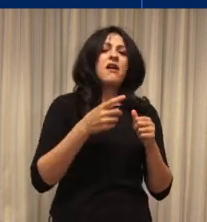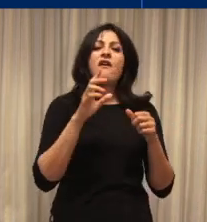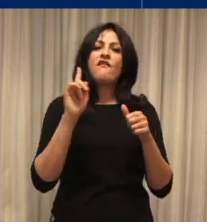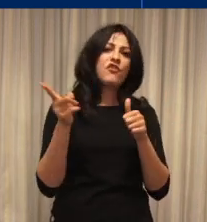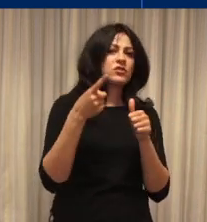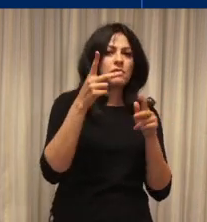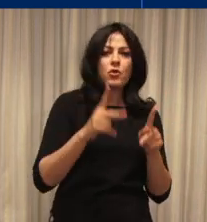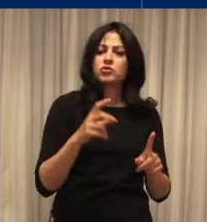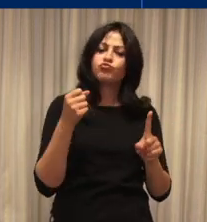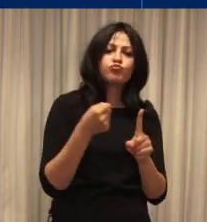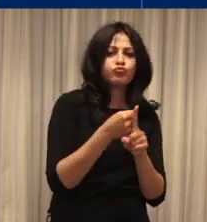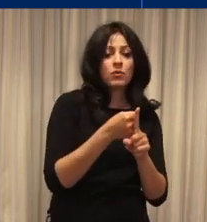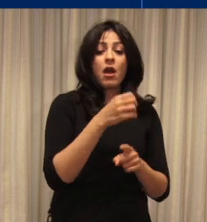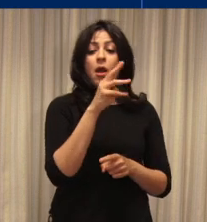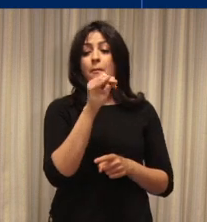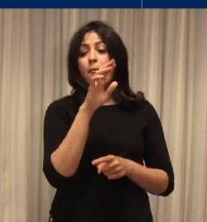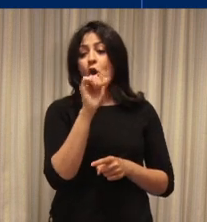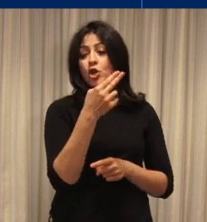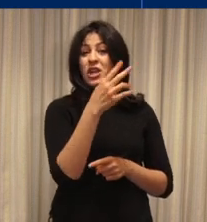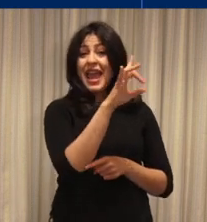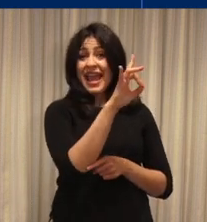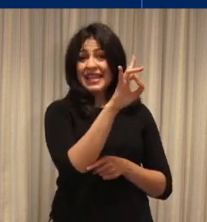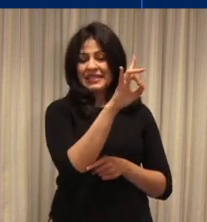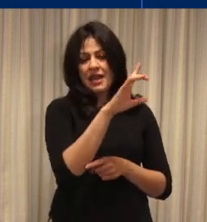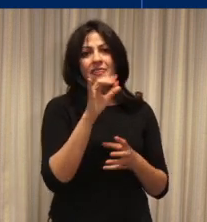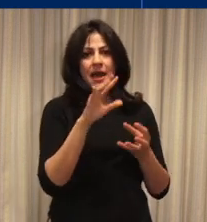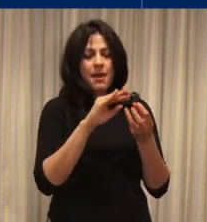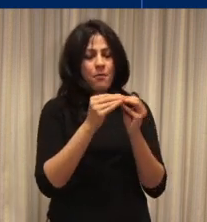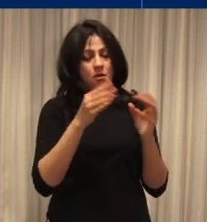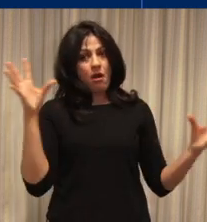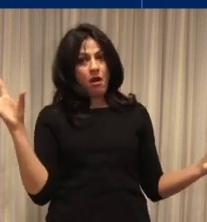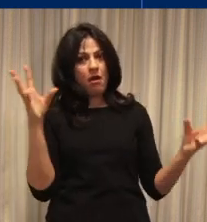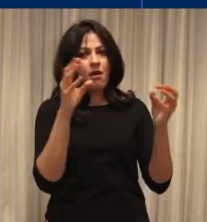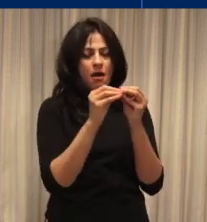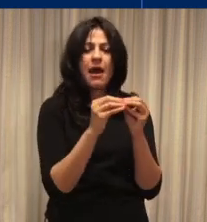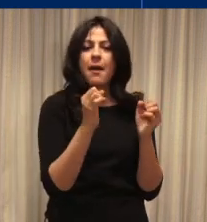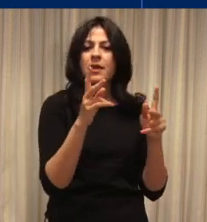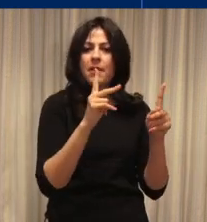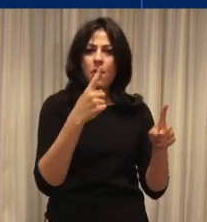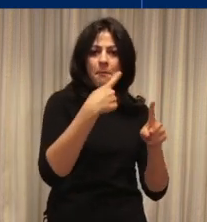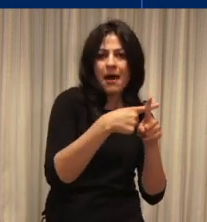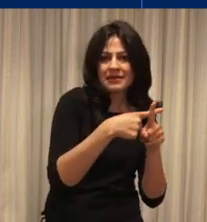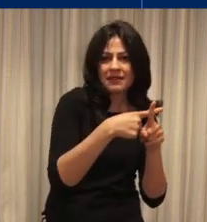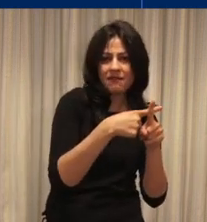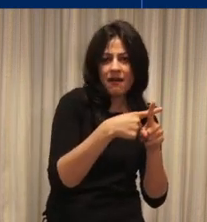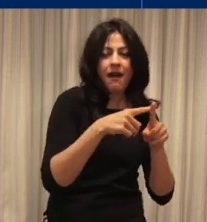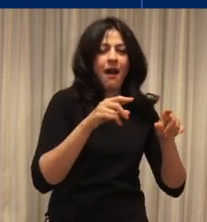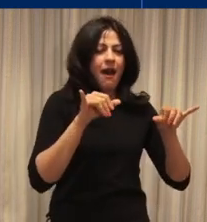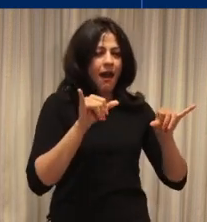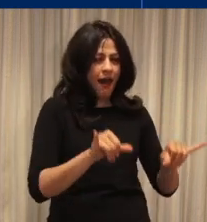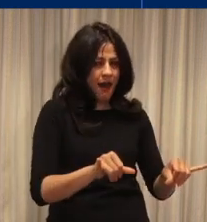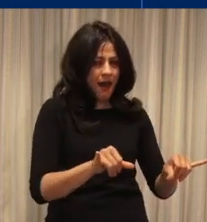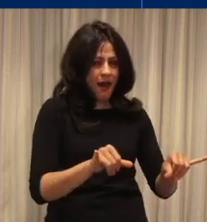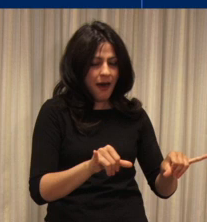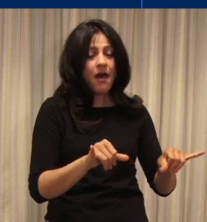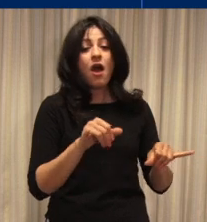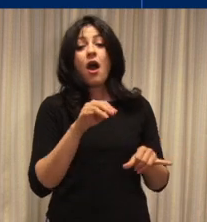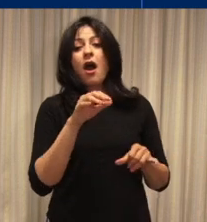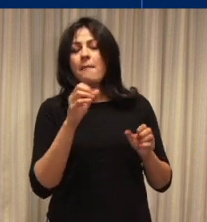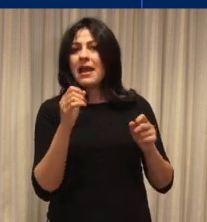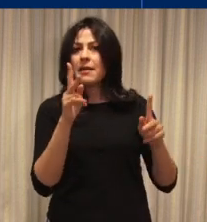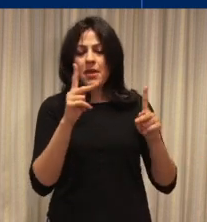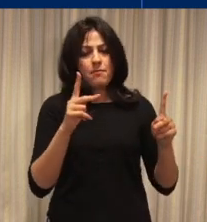that 1,542 is everybody that's ever tested positive. However, as we know, hundreds